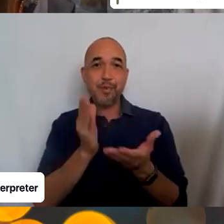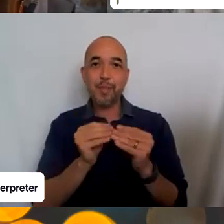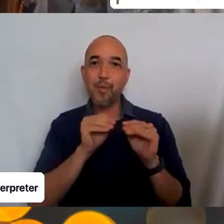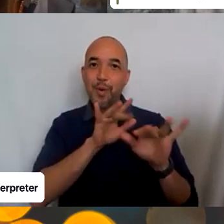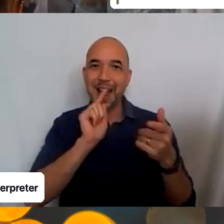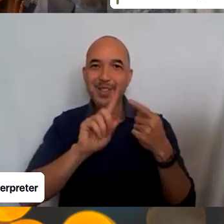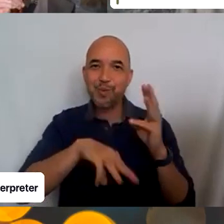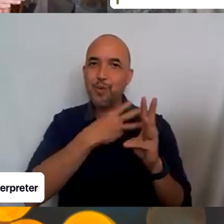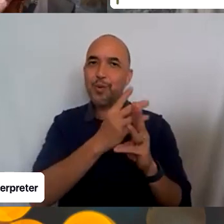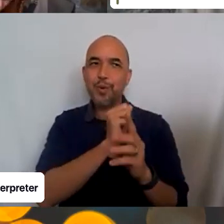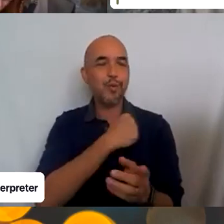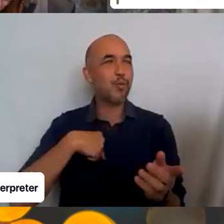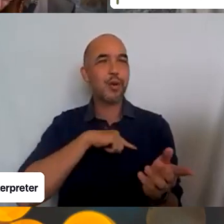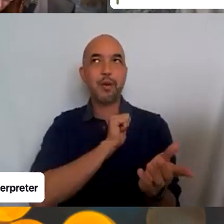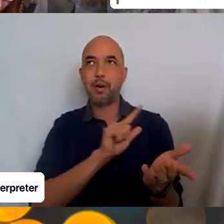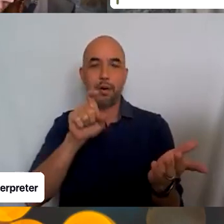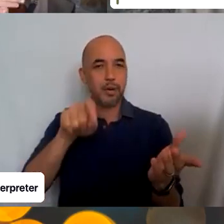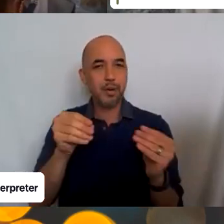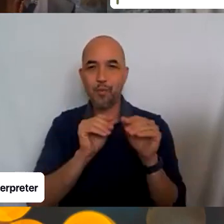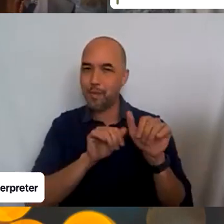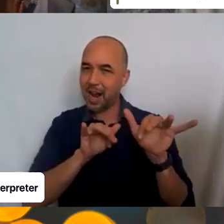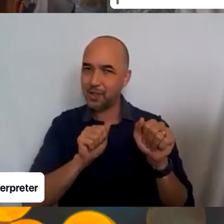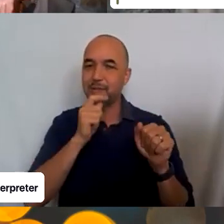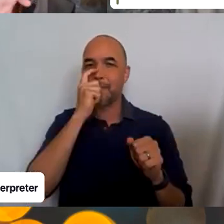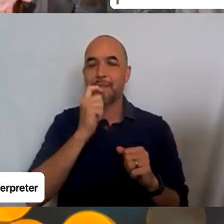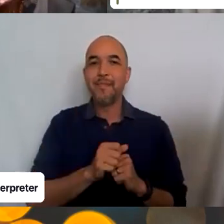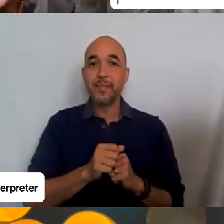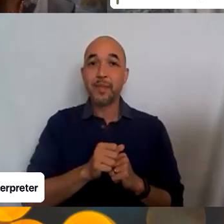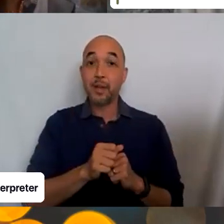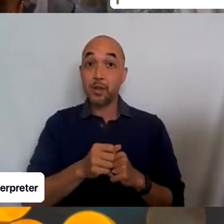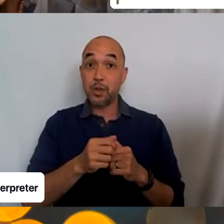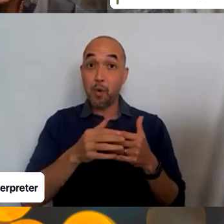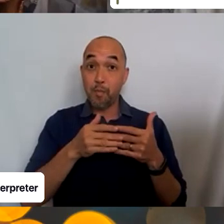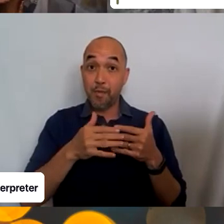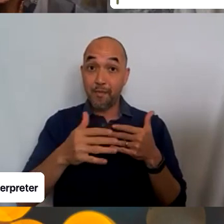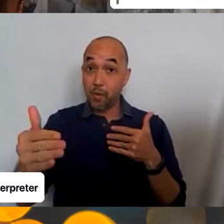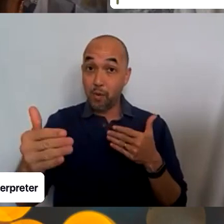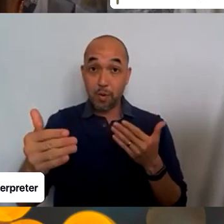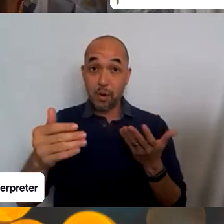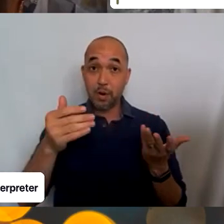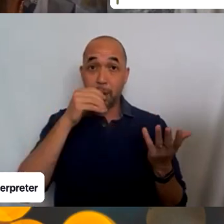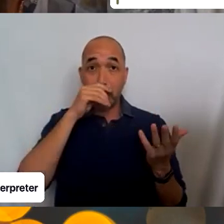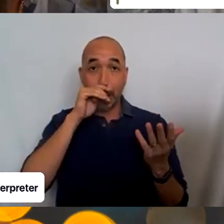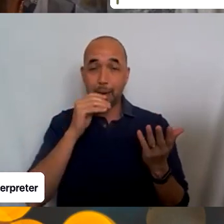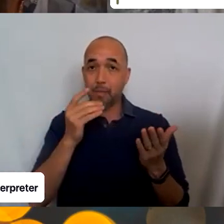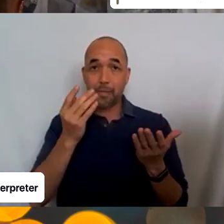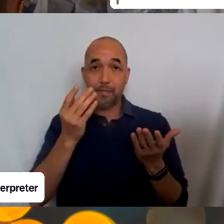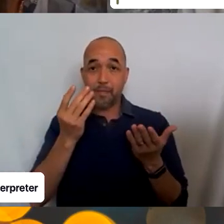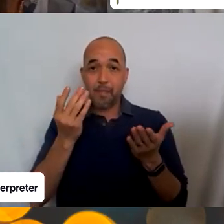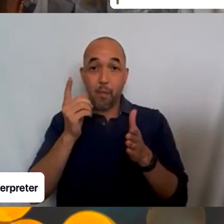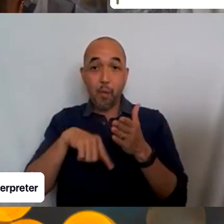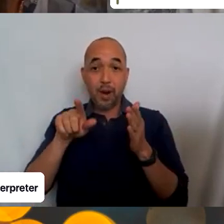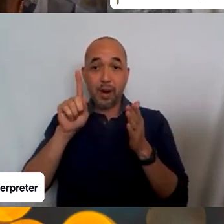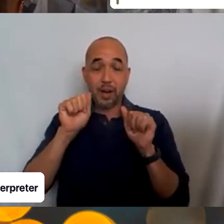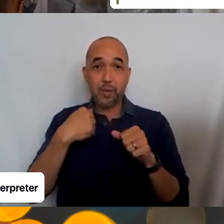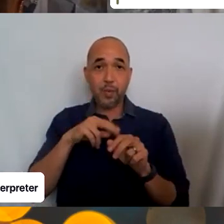need more magic. Thank you. And moving forward, you know, is there anything that we can look forward to as writers?